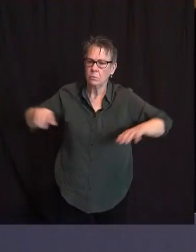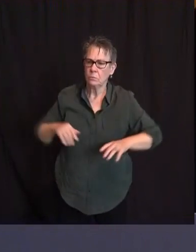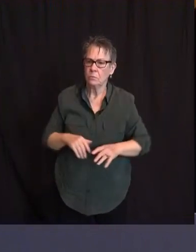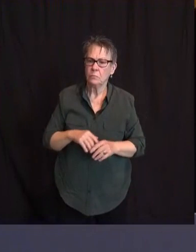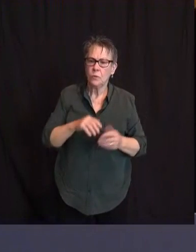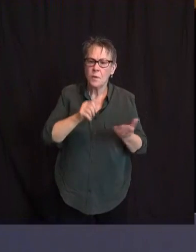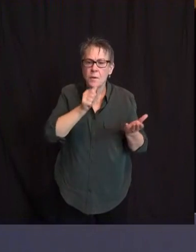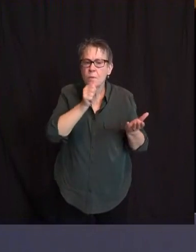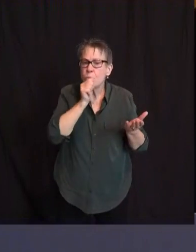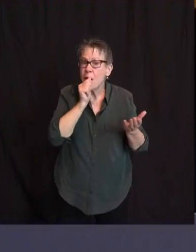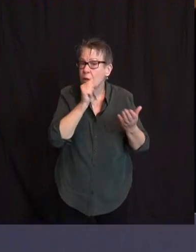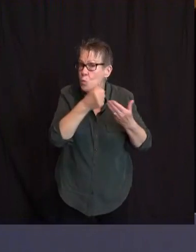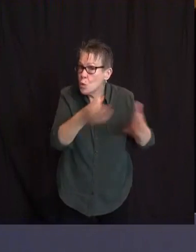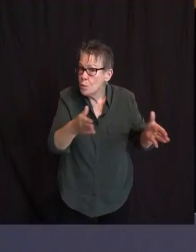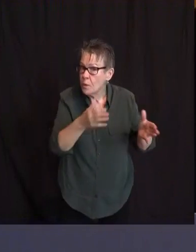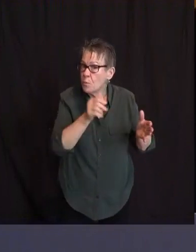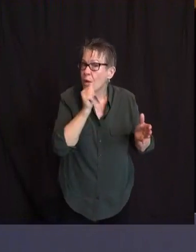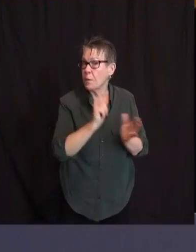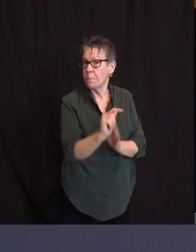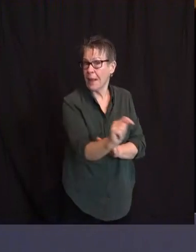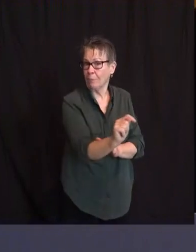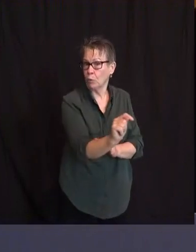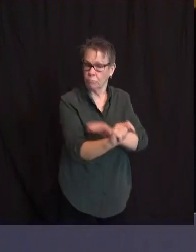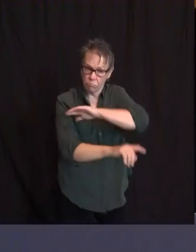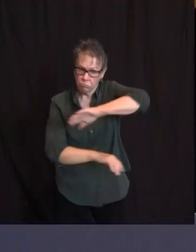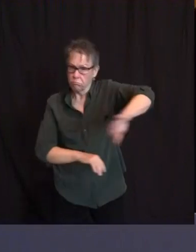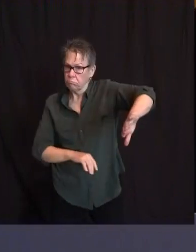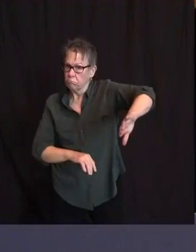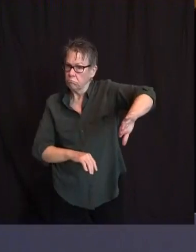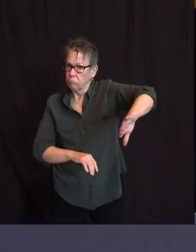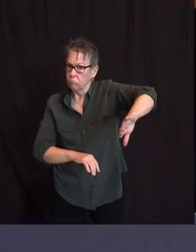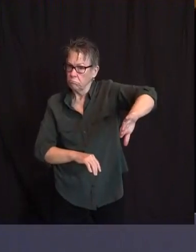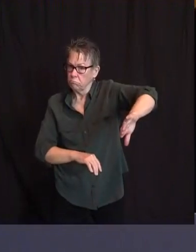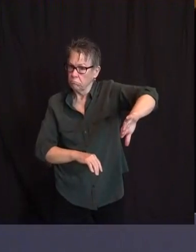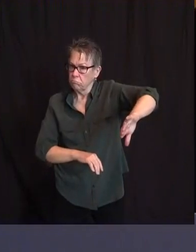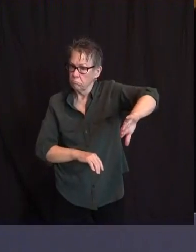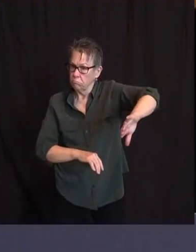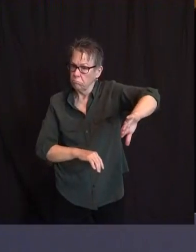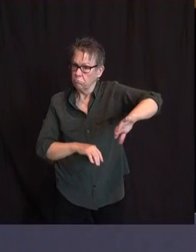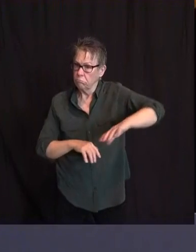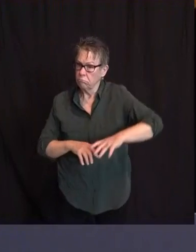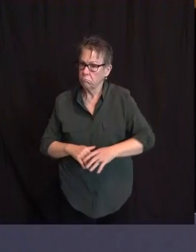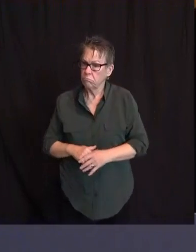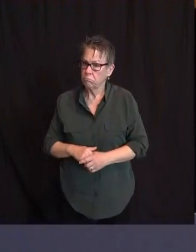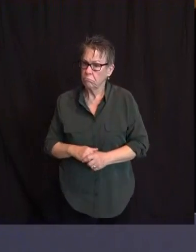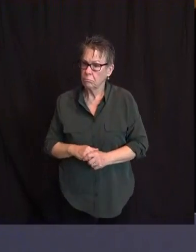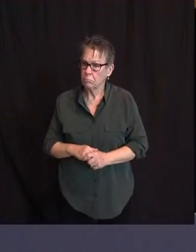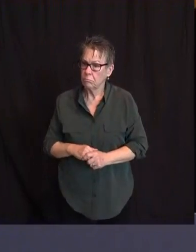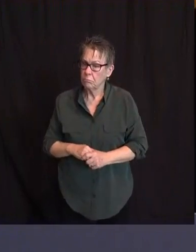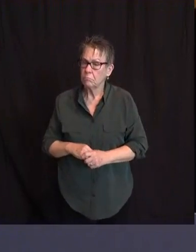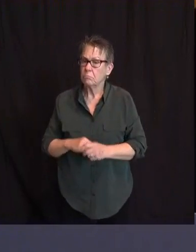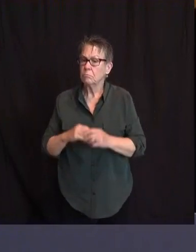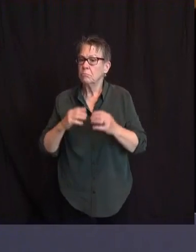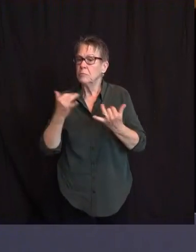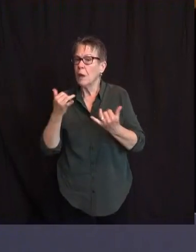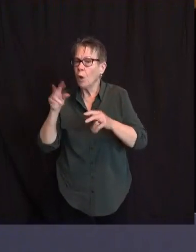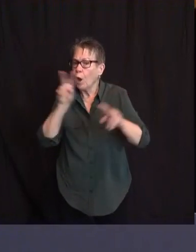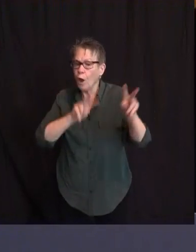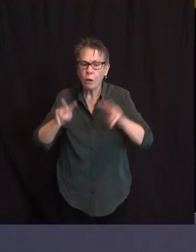capacity and reviewing the facility's staffing plans. We're identifying employees that are available to work, those home